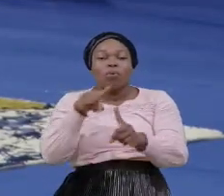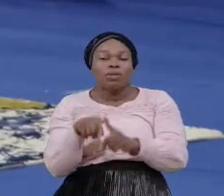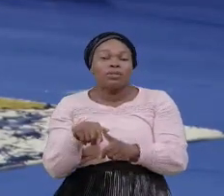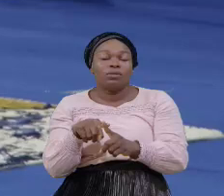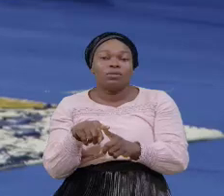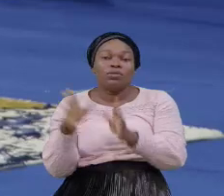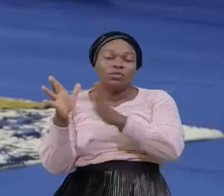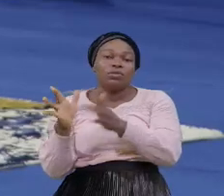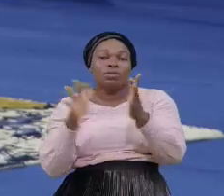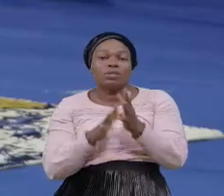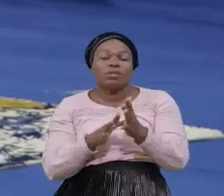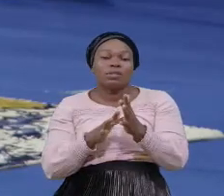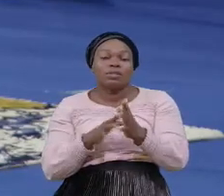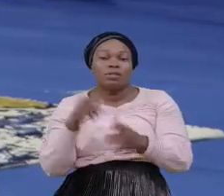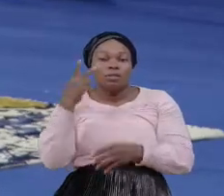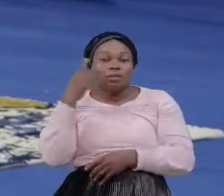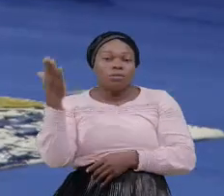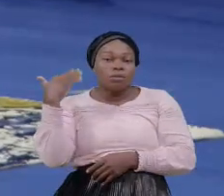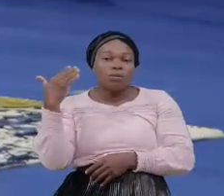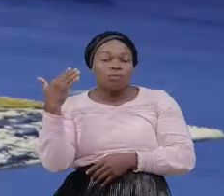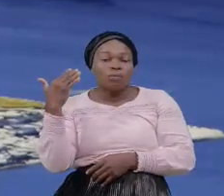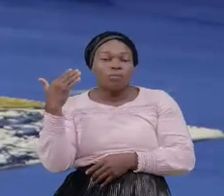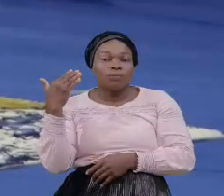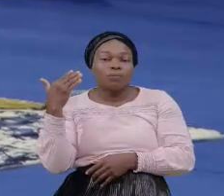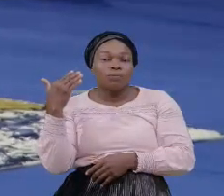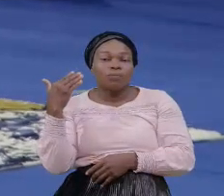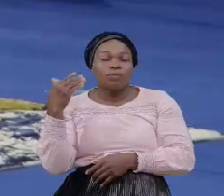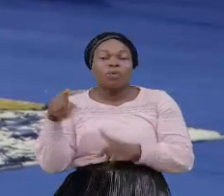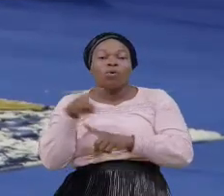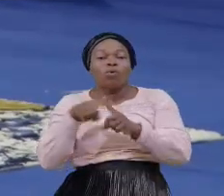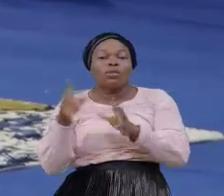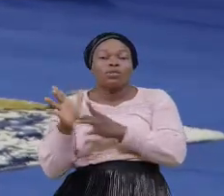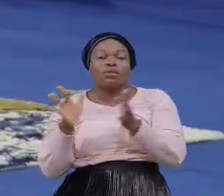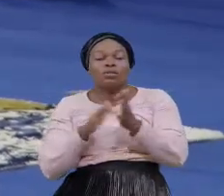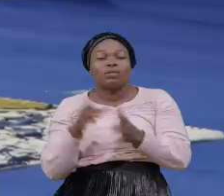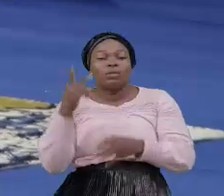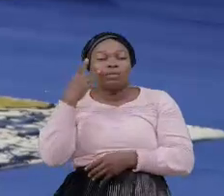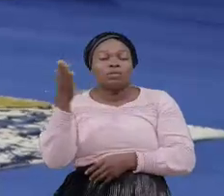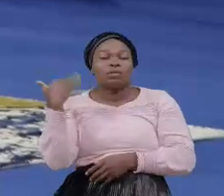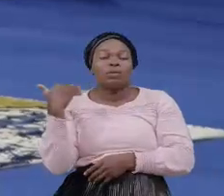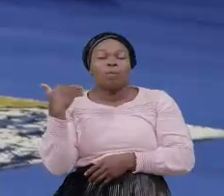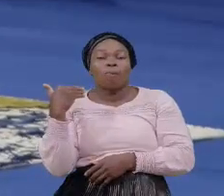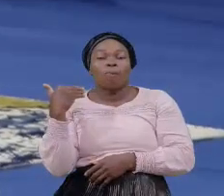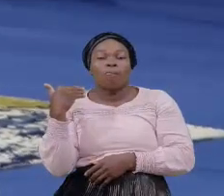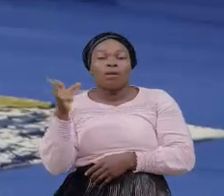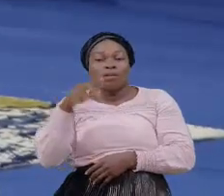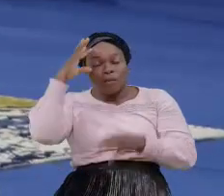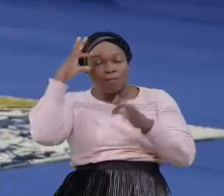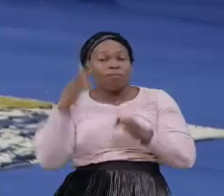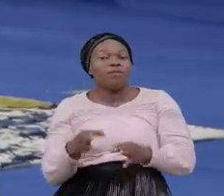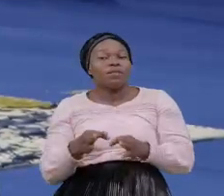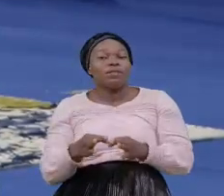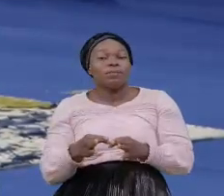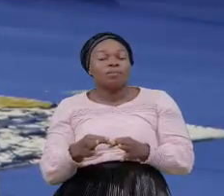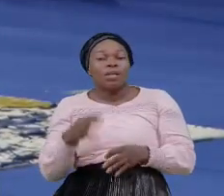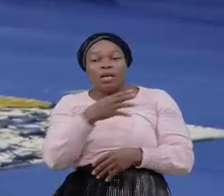saw their faith. When Jesus saw their faith, not just hope,